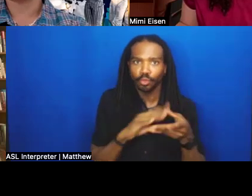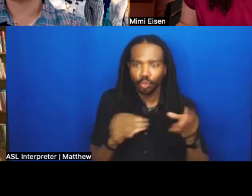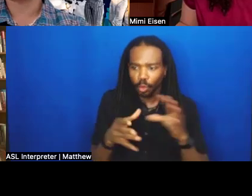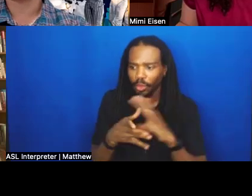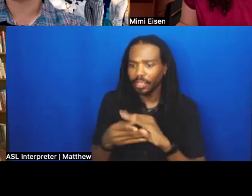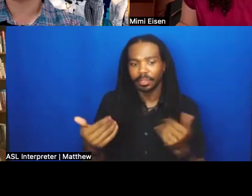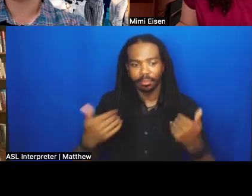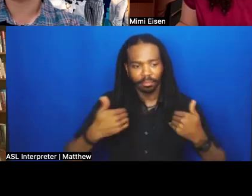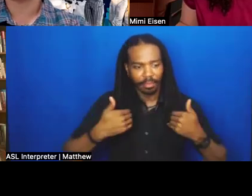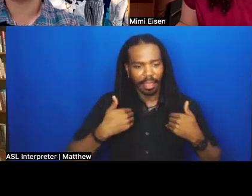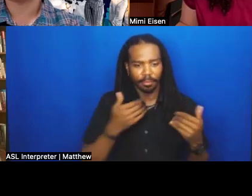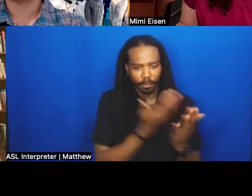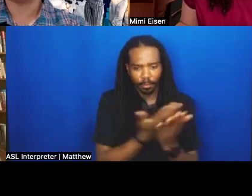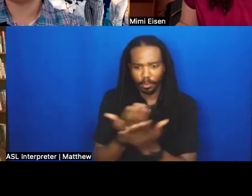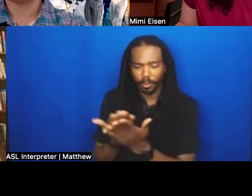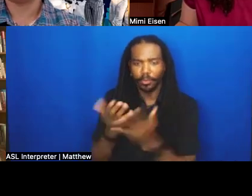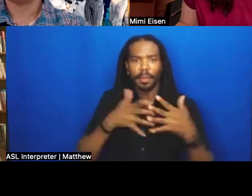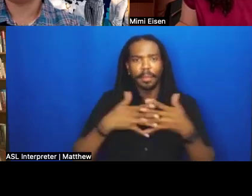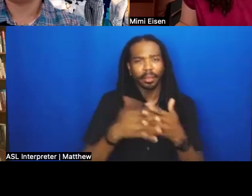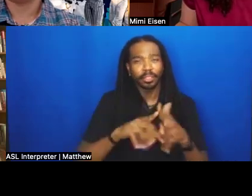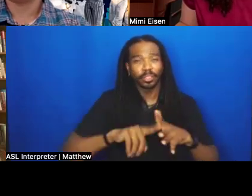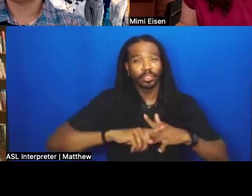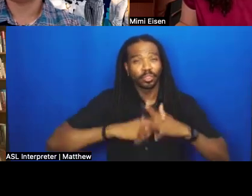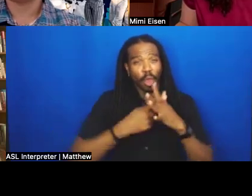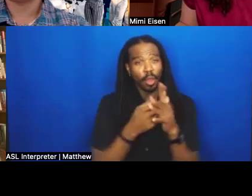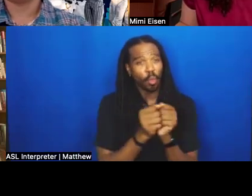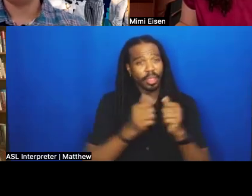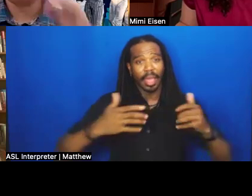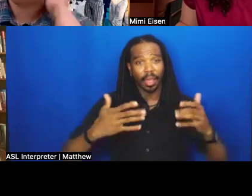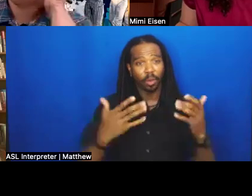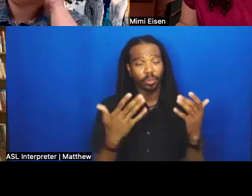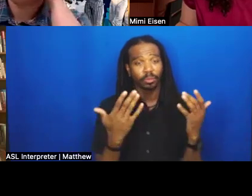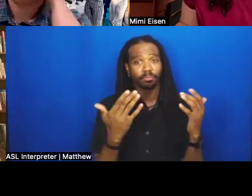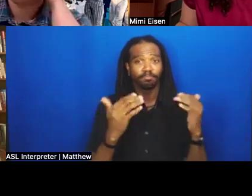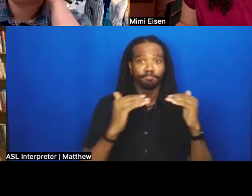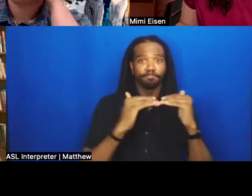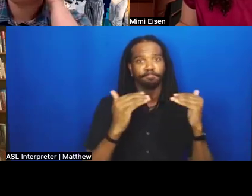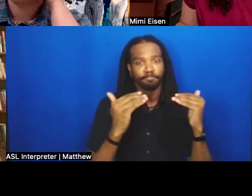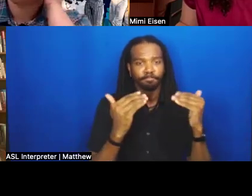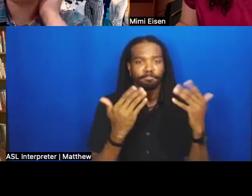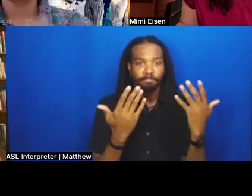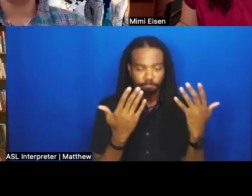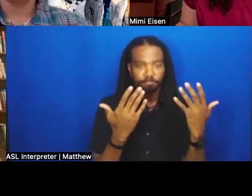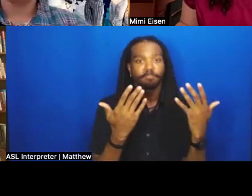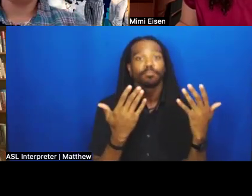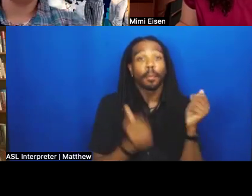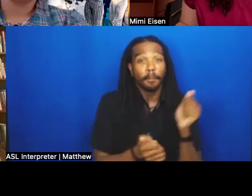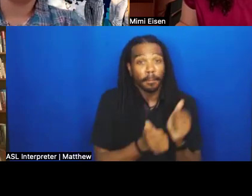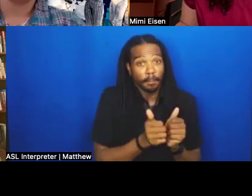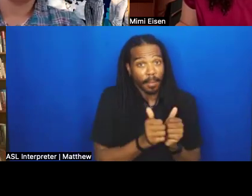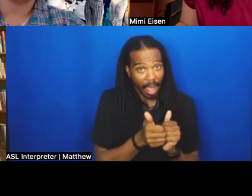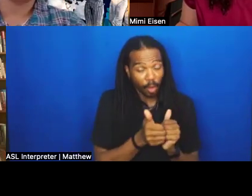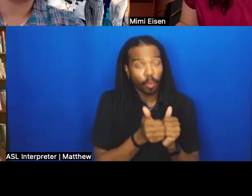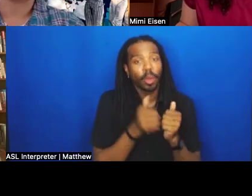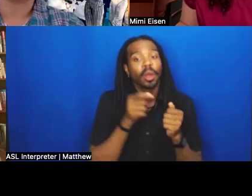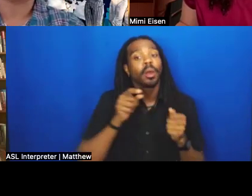for freedom, equality, and justice. And most of the people and these sources do this not only by criticizing